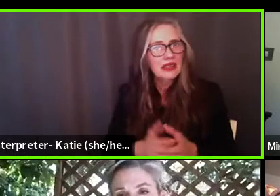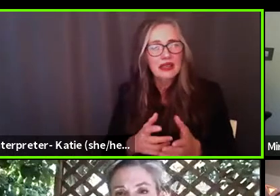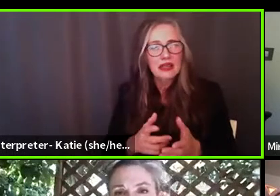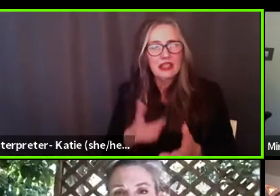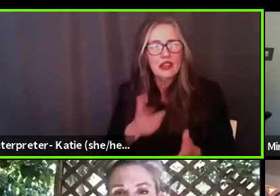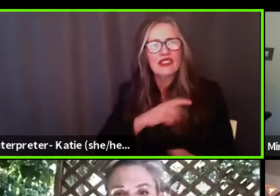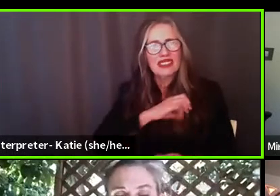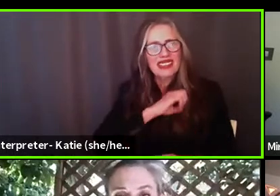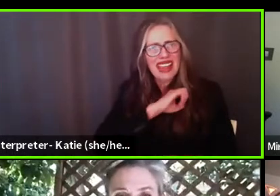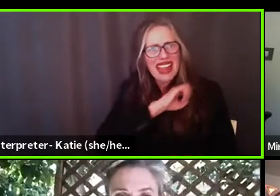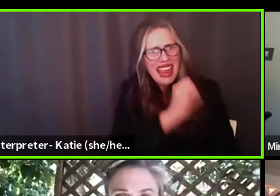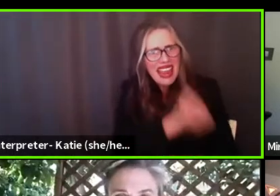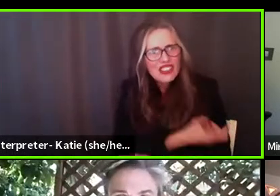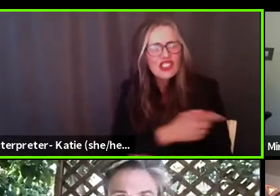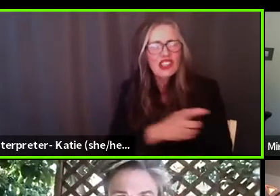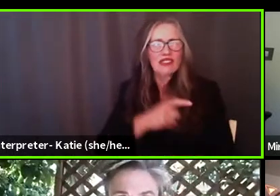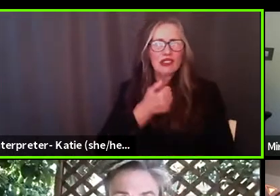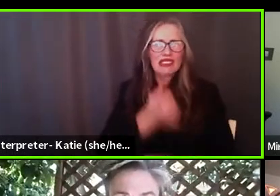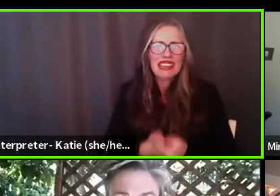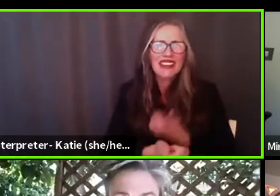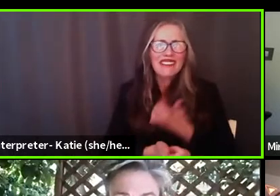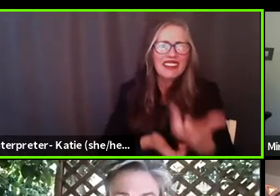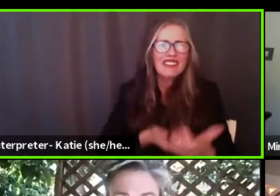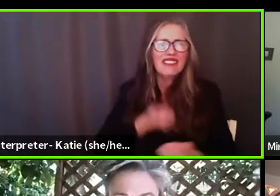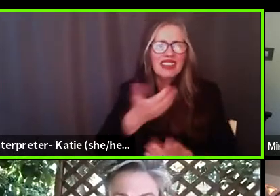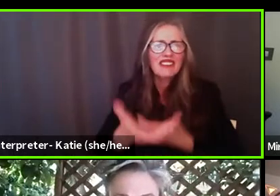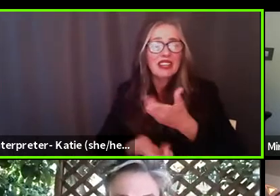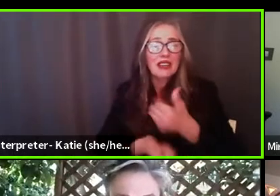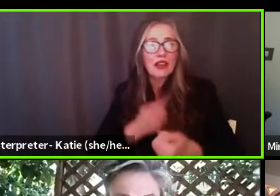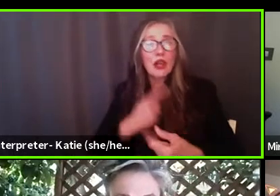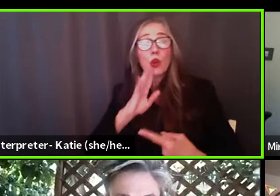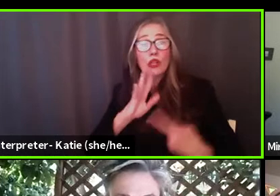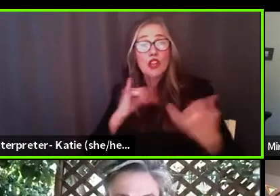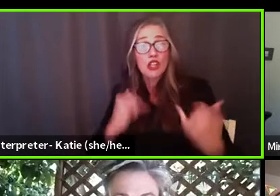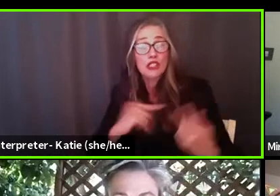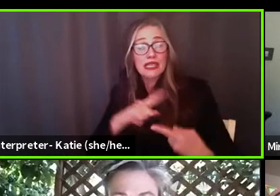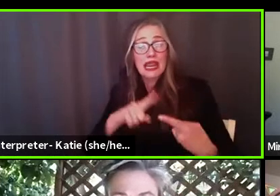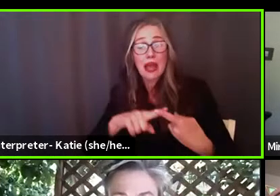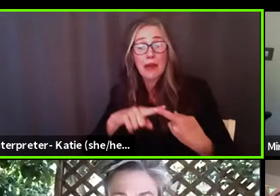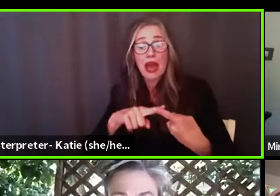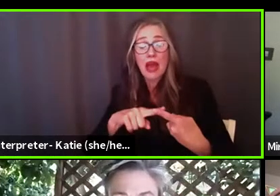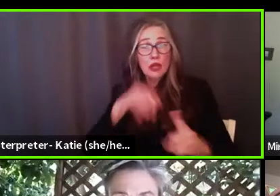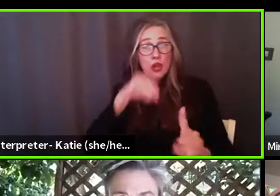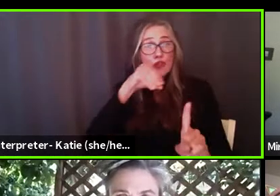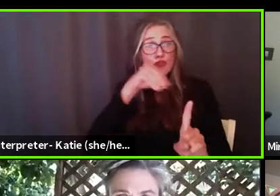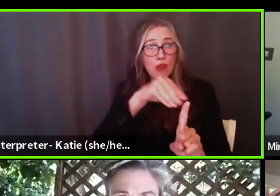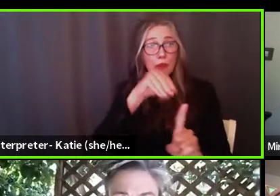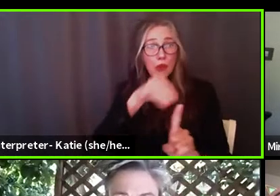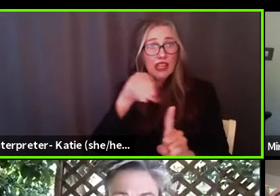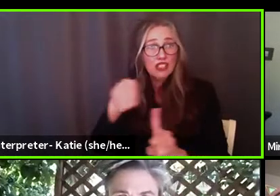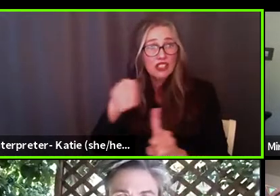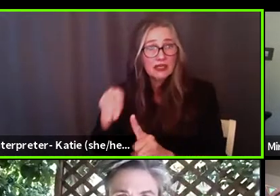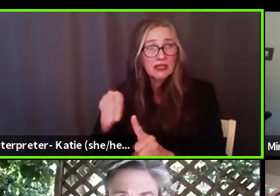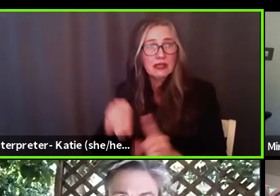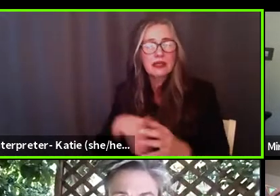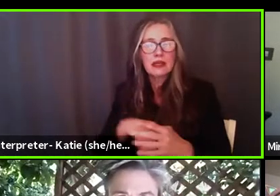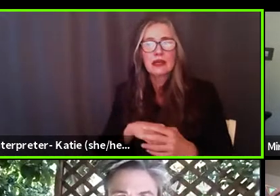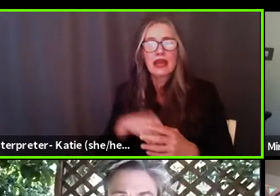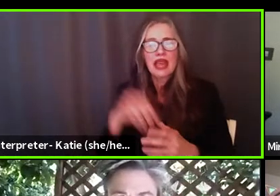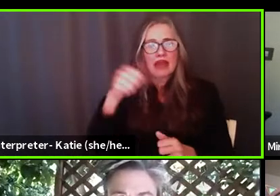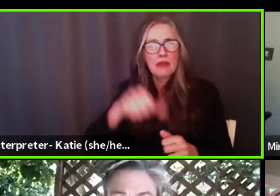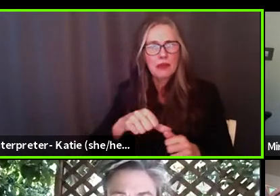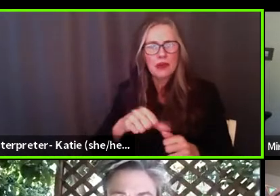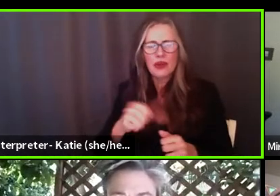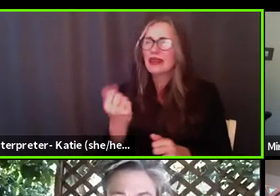so we talked today the focus is on reparations but also this idea of the commemoration right back in the early 2010s